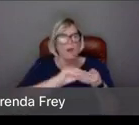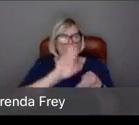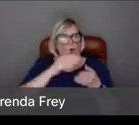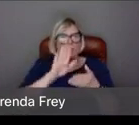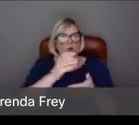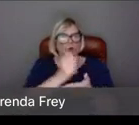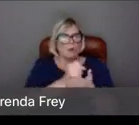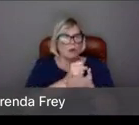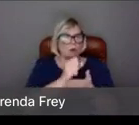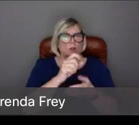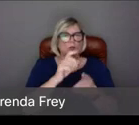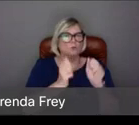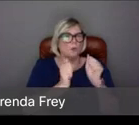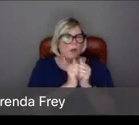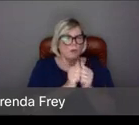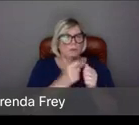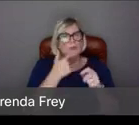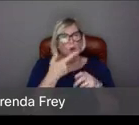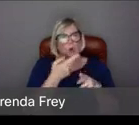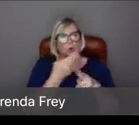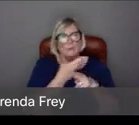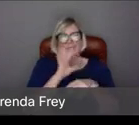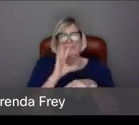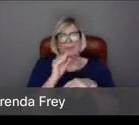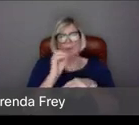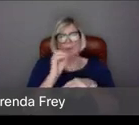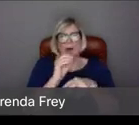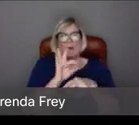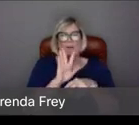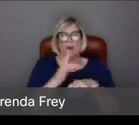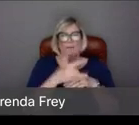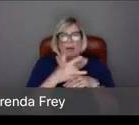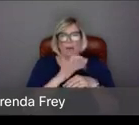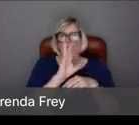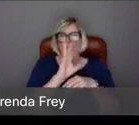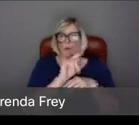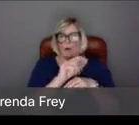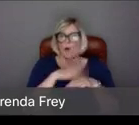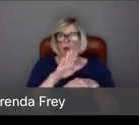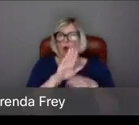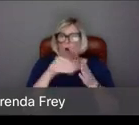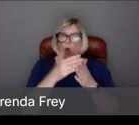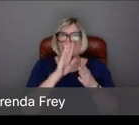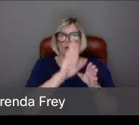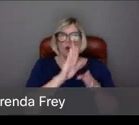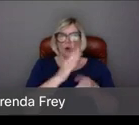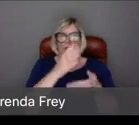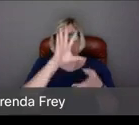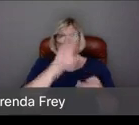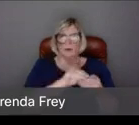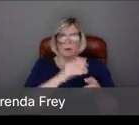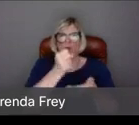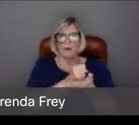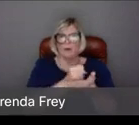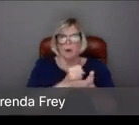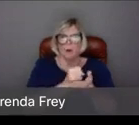you're using 50% of your available credit. Now, this one's a little bit harder for us to